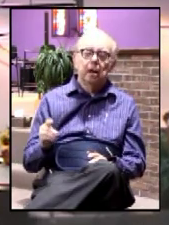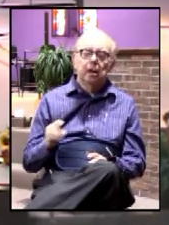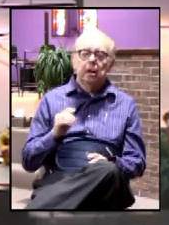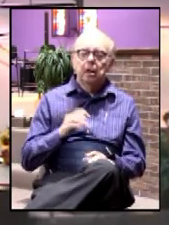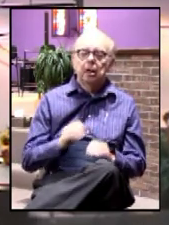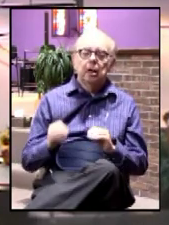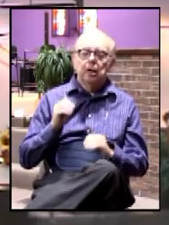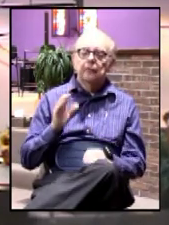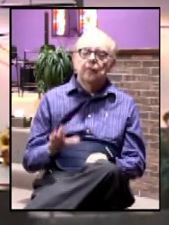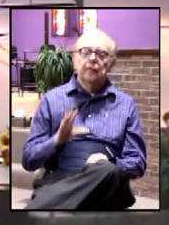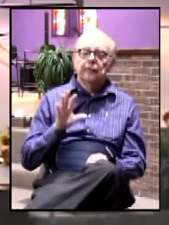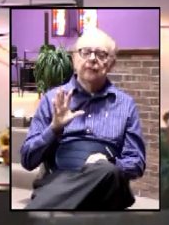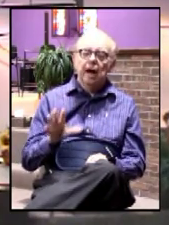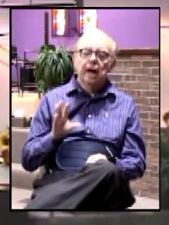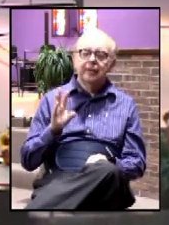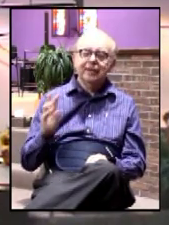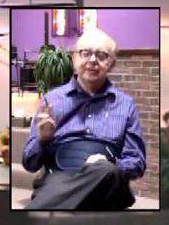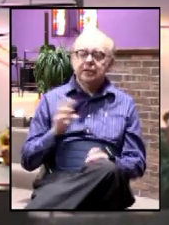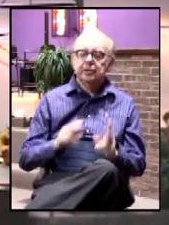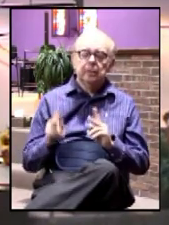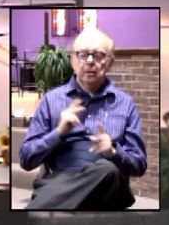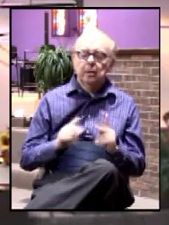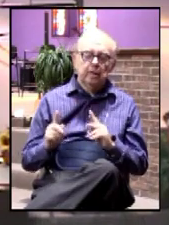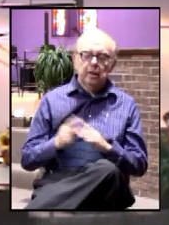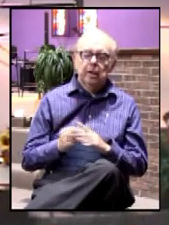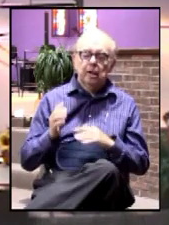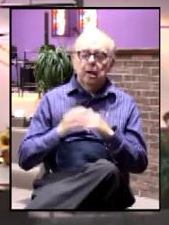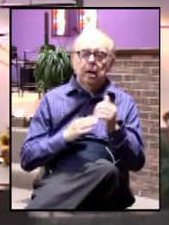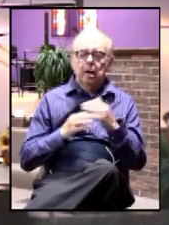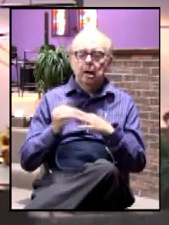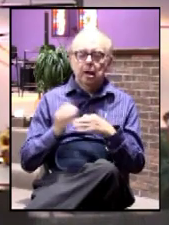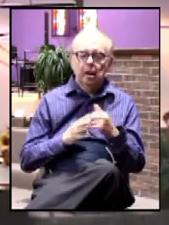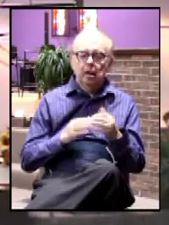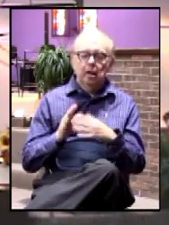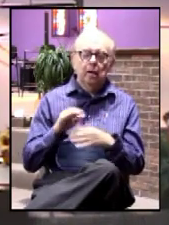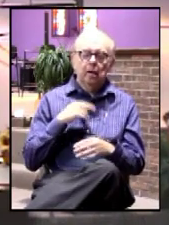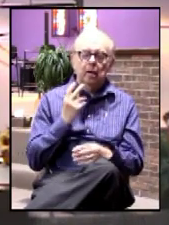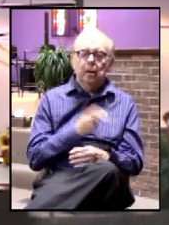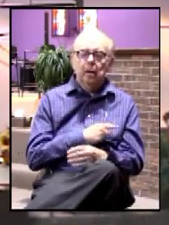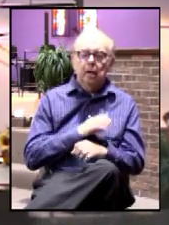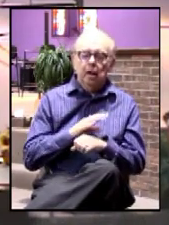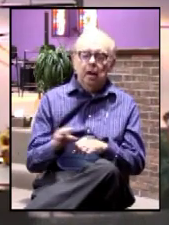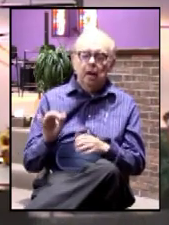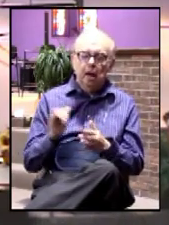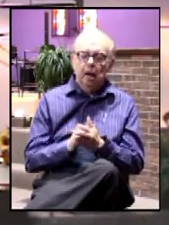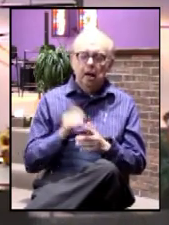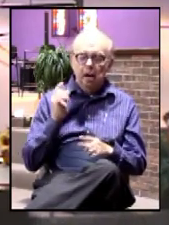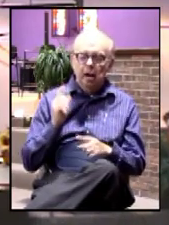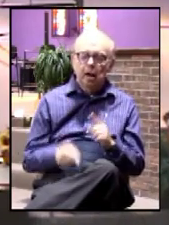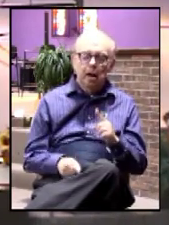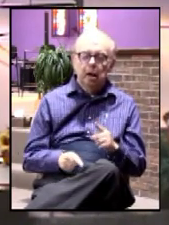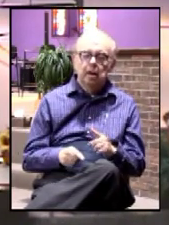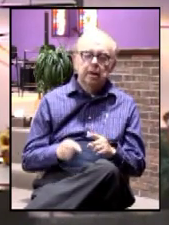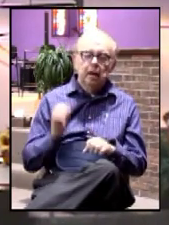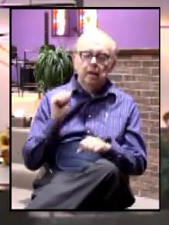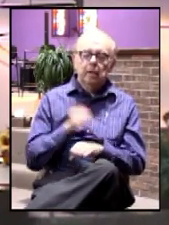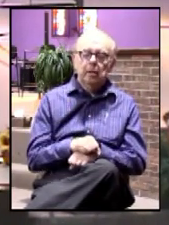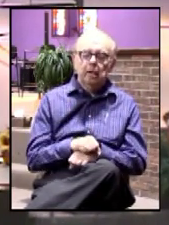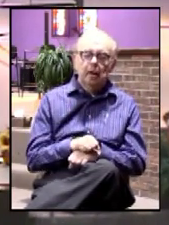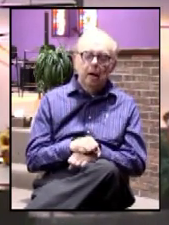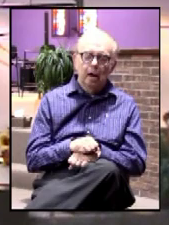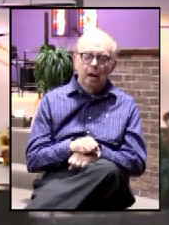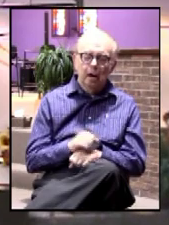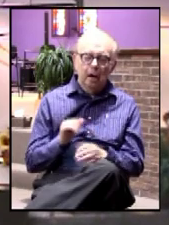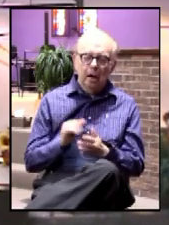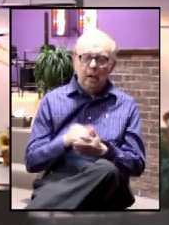4 and 5 and 6 and 7. What you begin to start building is a powerful force that cannot be beaten